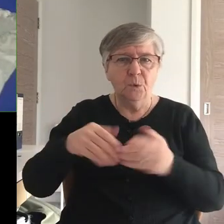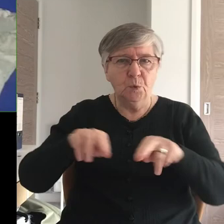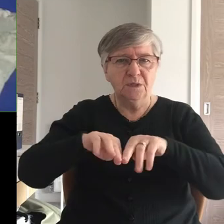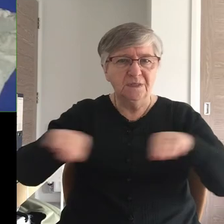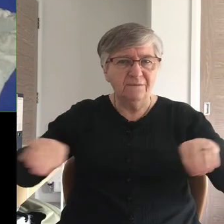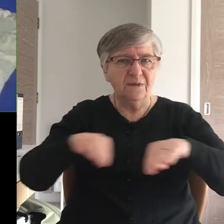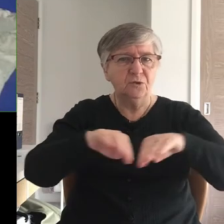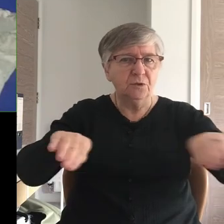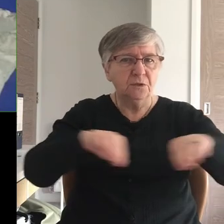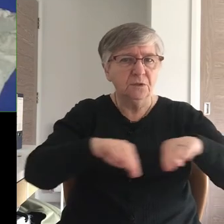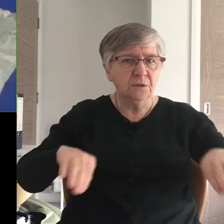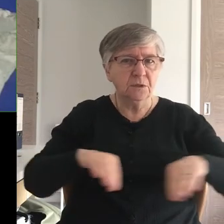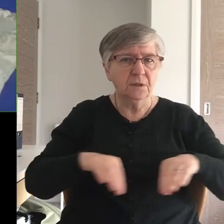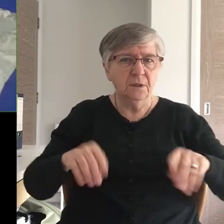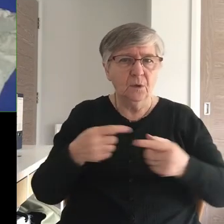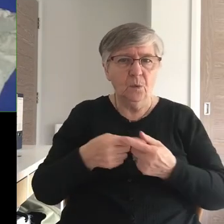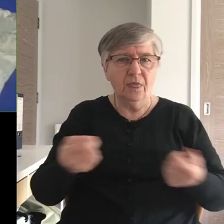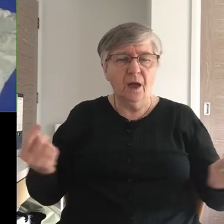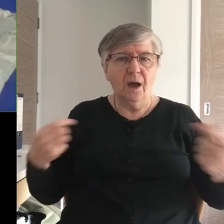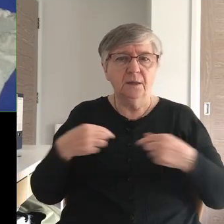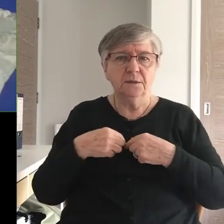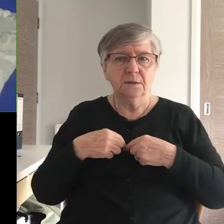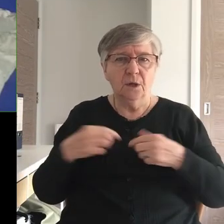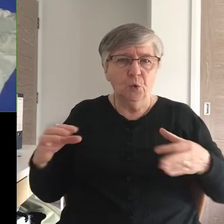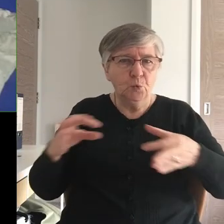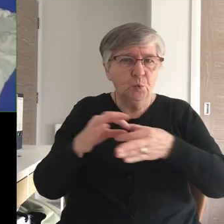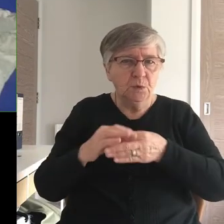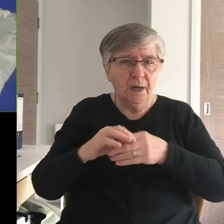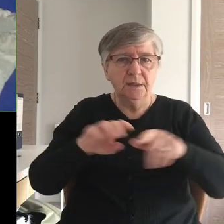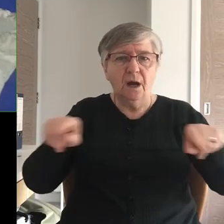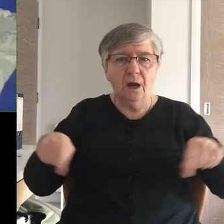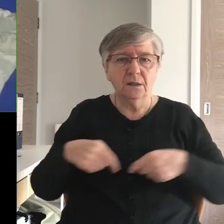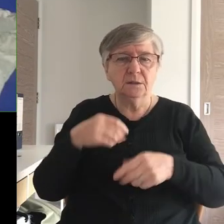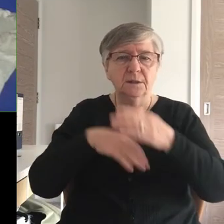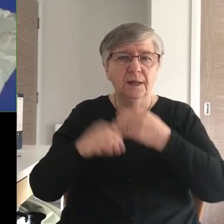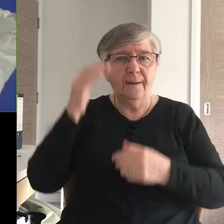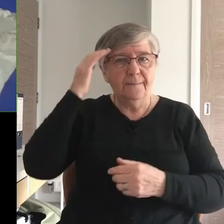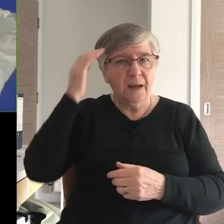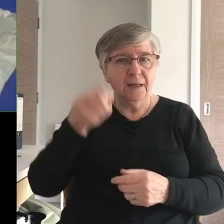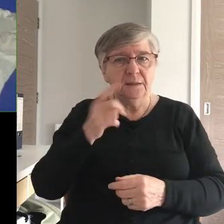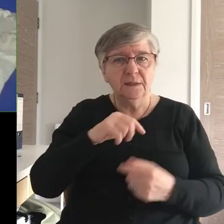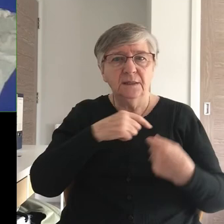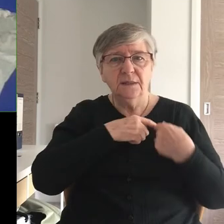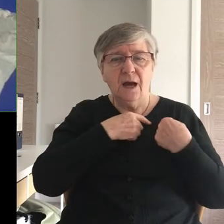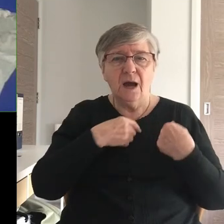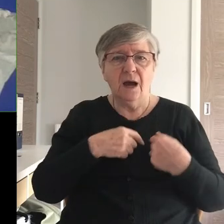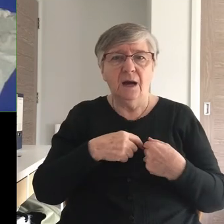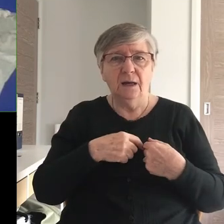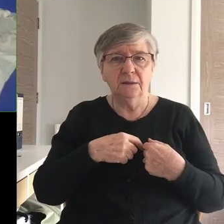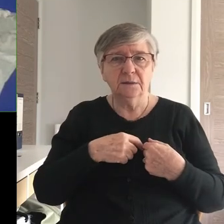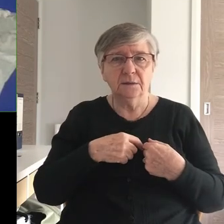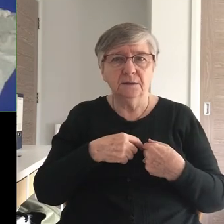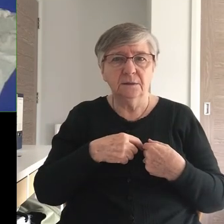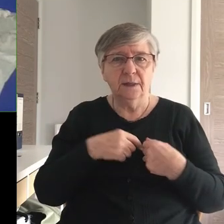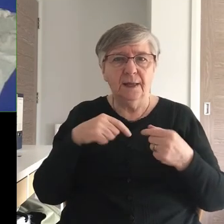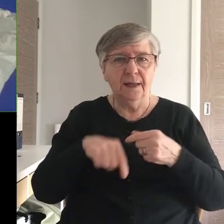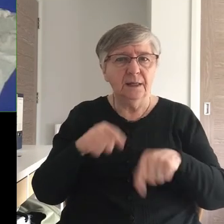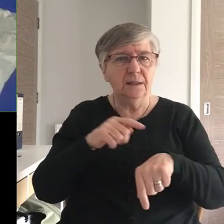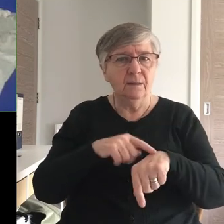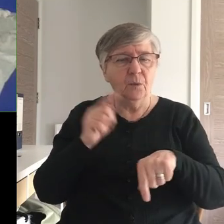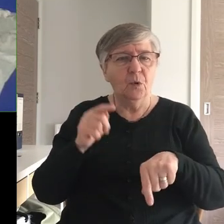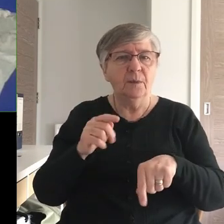to broaden the spaces between us, but unite us in mind and heart. In a